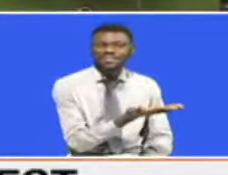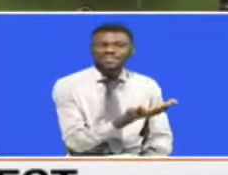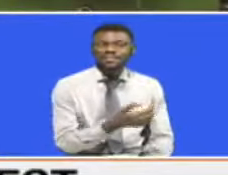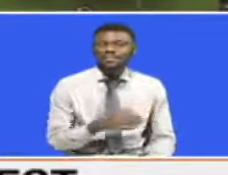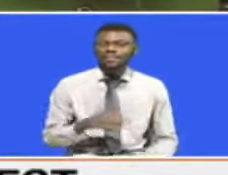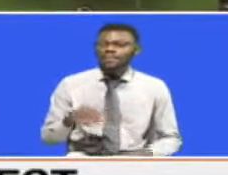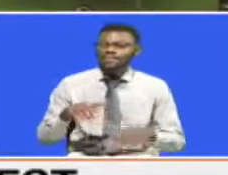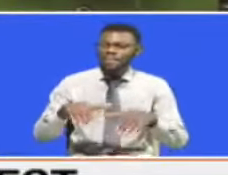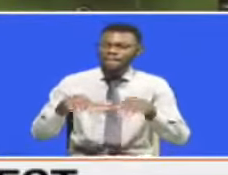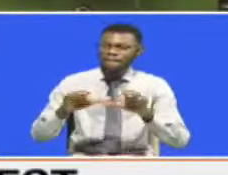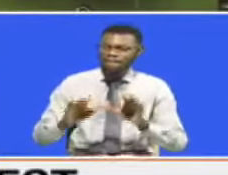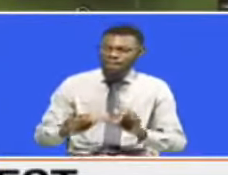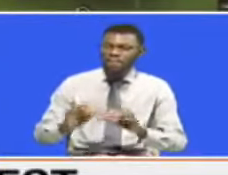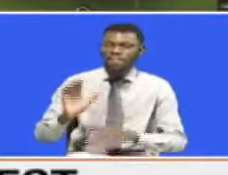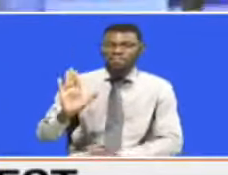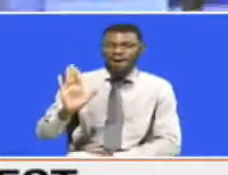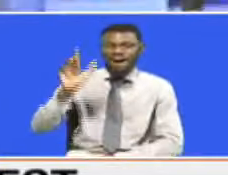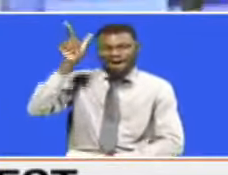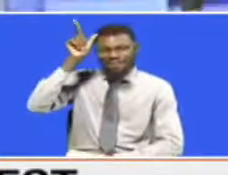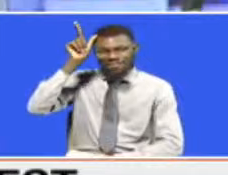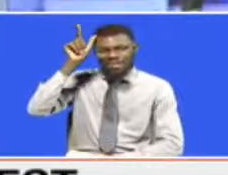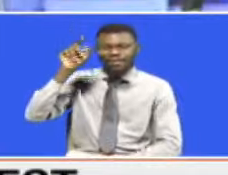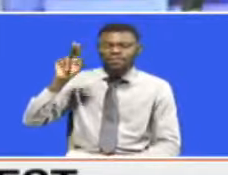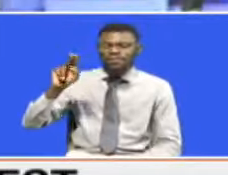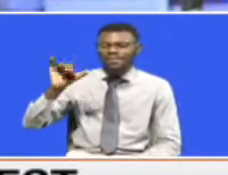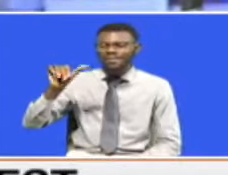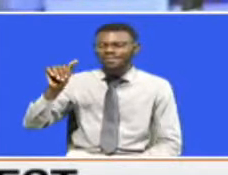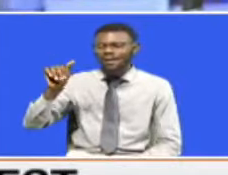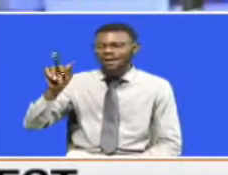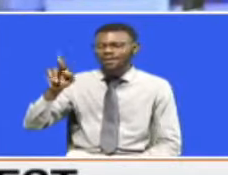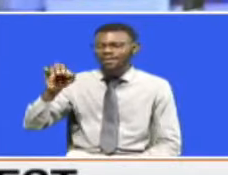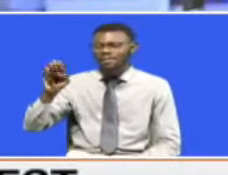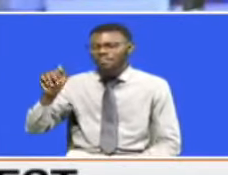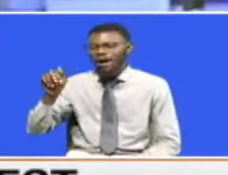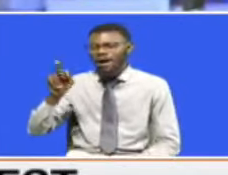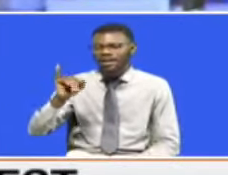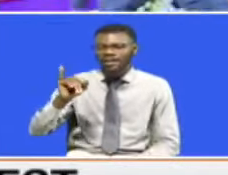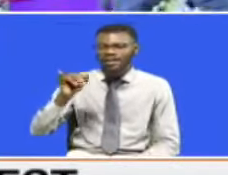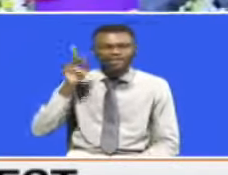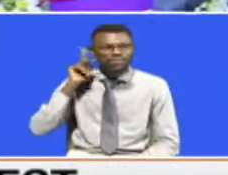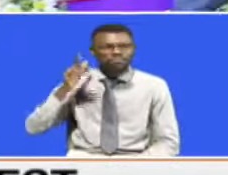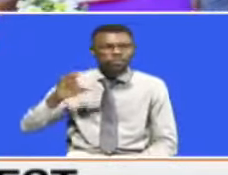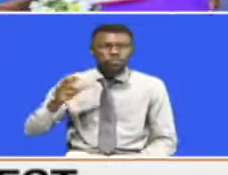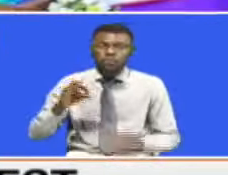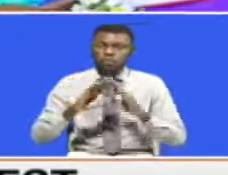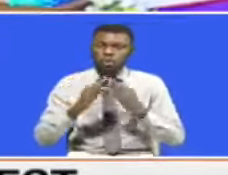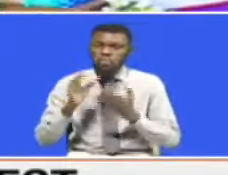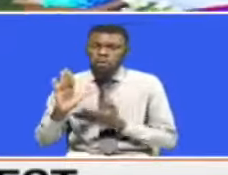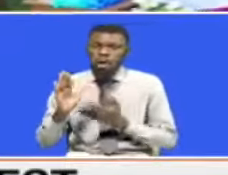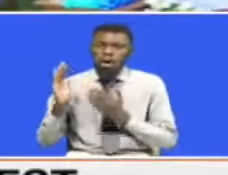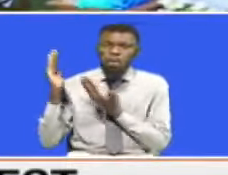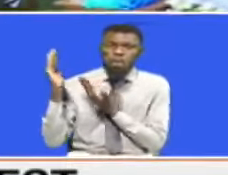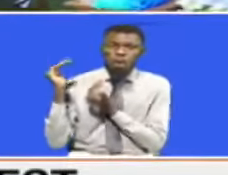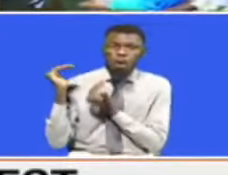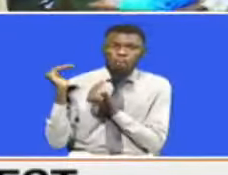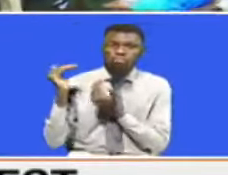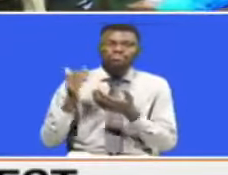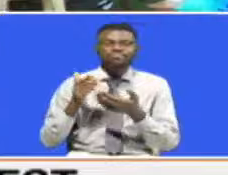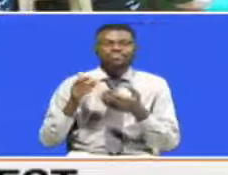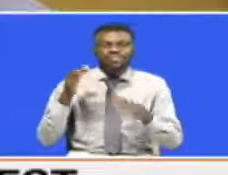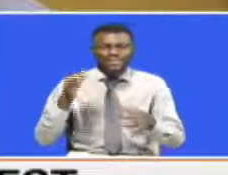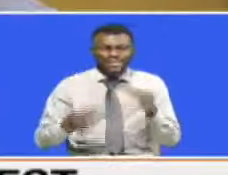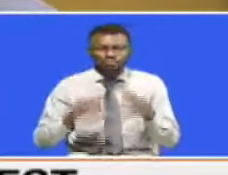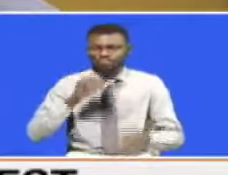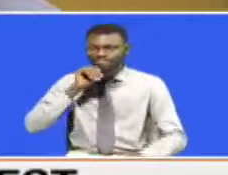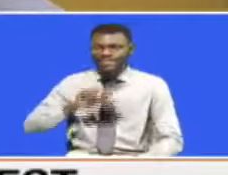Maigo was buried at Eremo village in Nyaribari Masaba, Kisii County, with his family expressing hope of justice for their